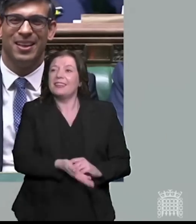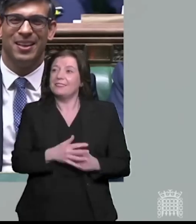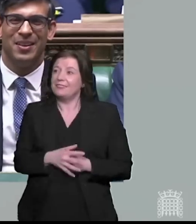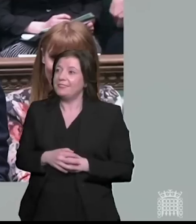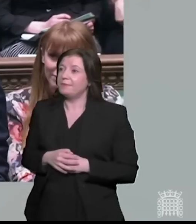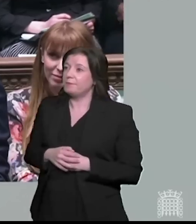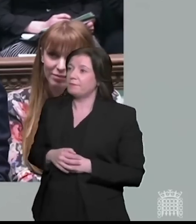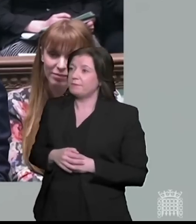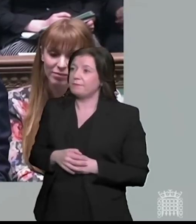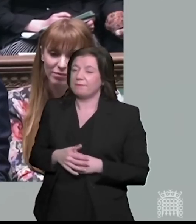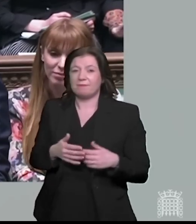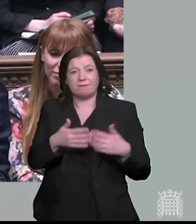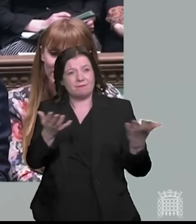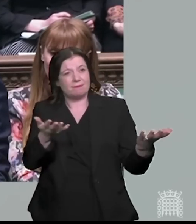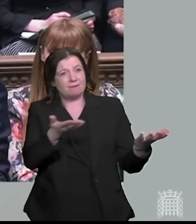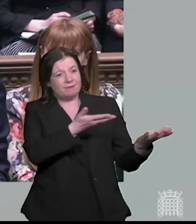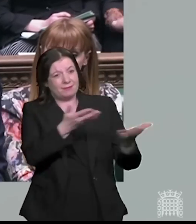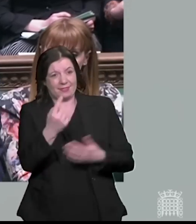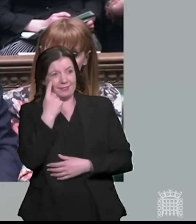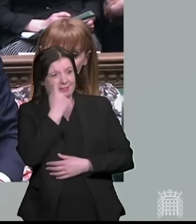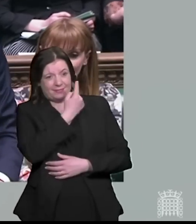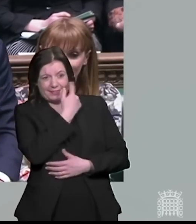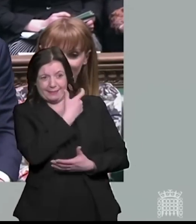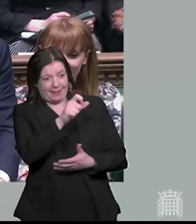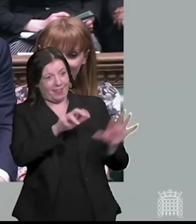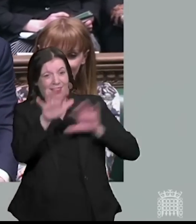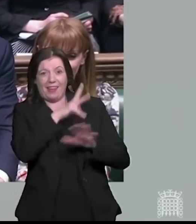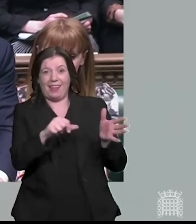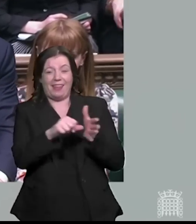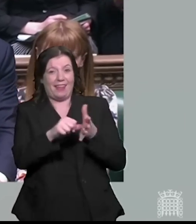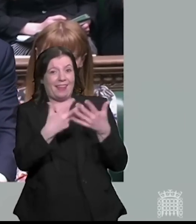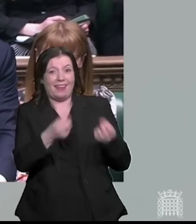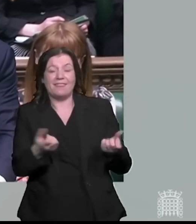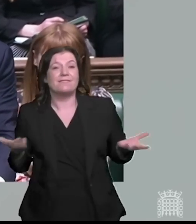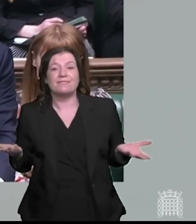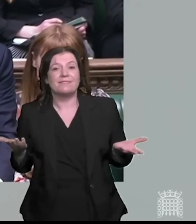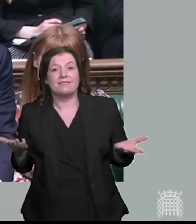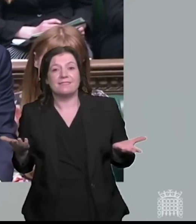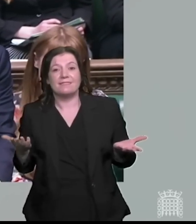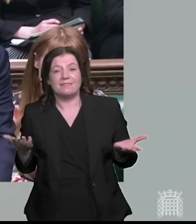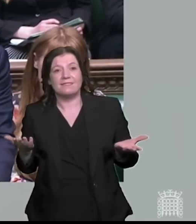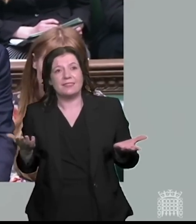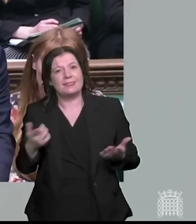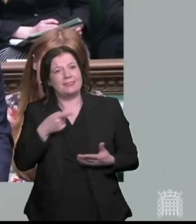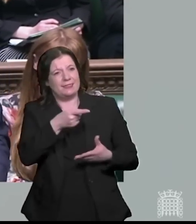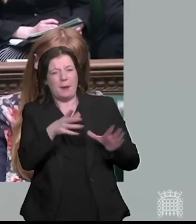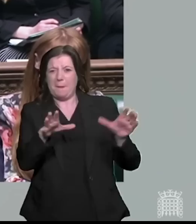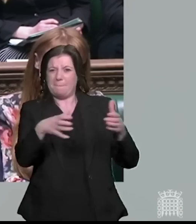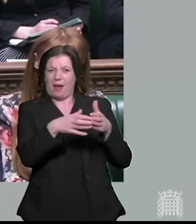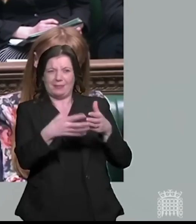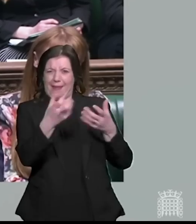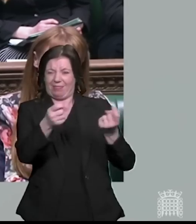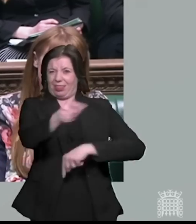The lettuces may be out, but the turnips are in. A hopelessly divided party